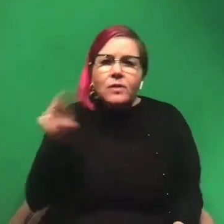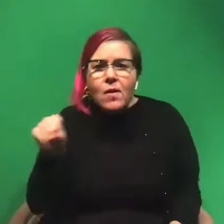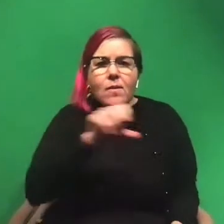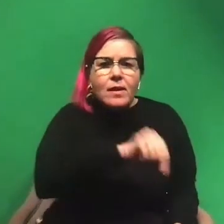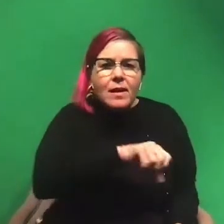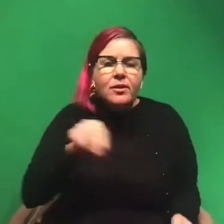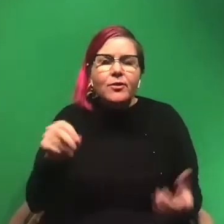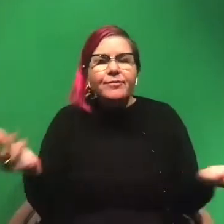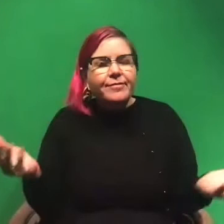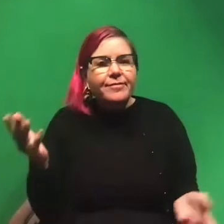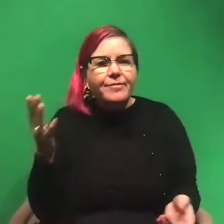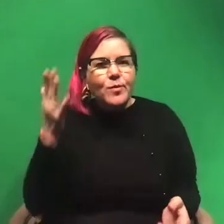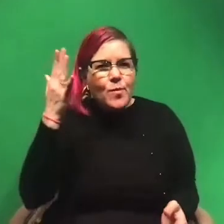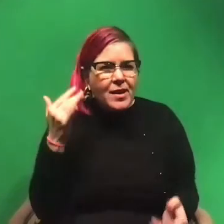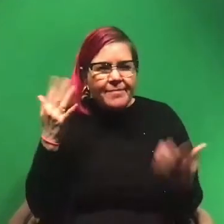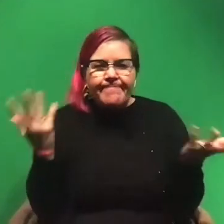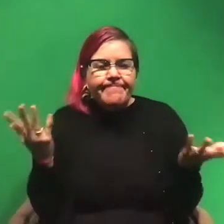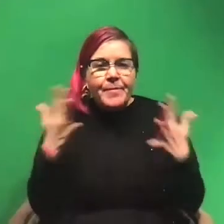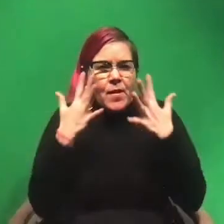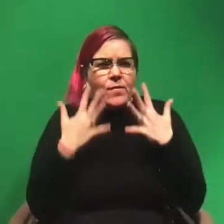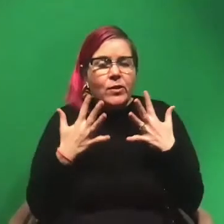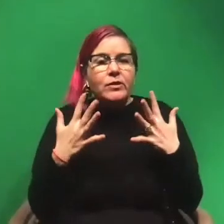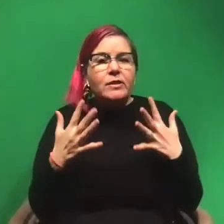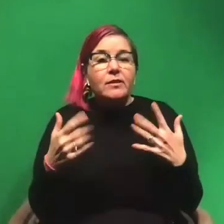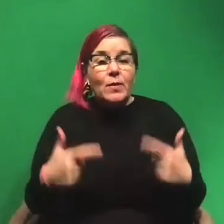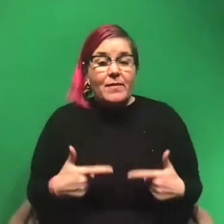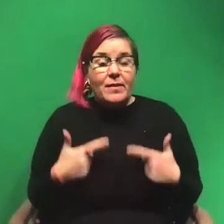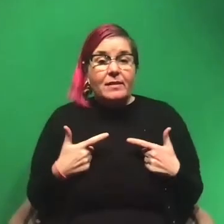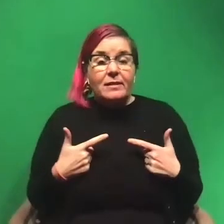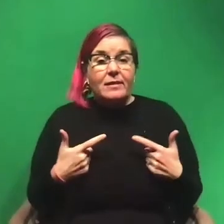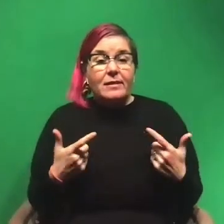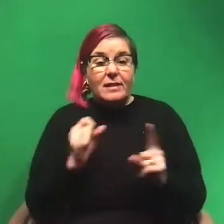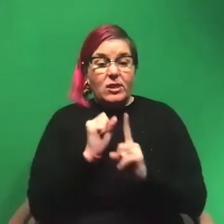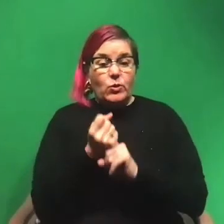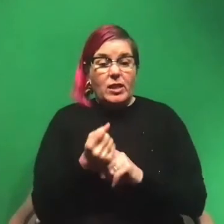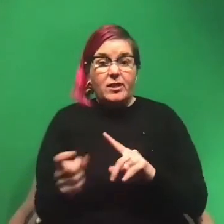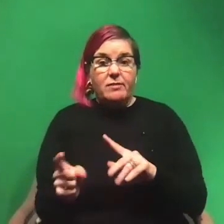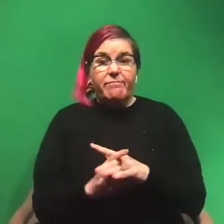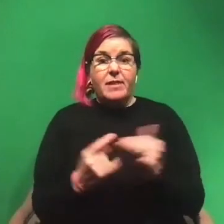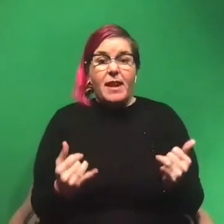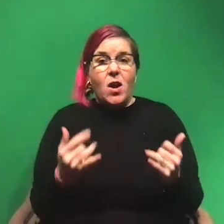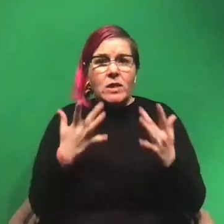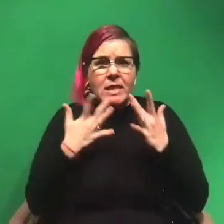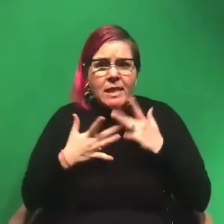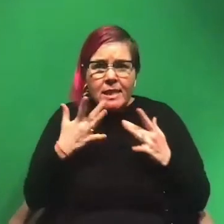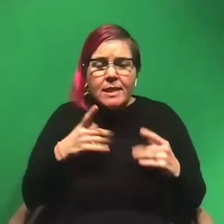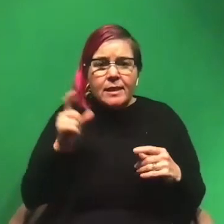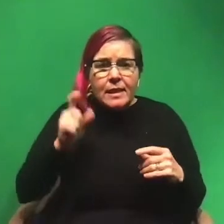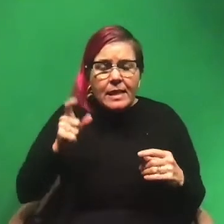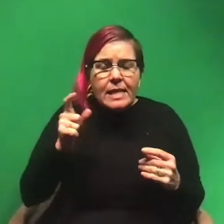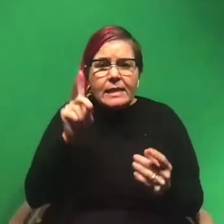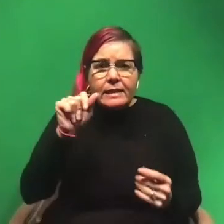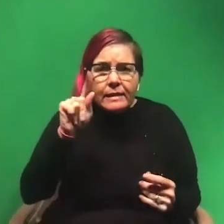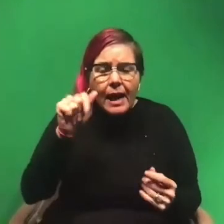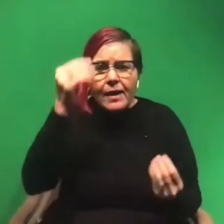And it's because of, unfortunately, we are living in a situation right now where we're just desperate for data, for